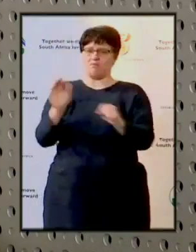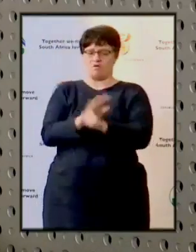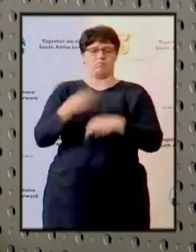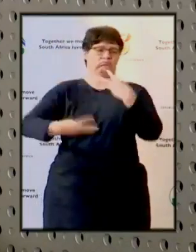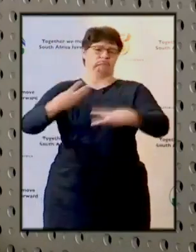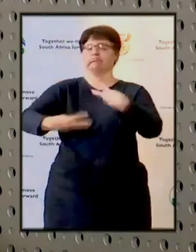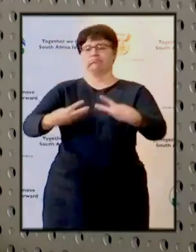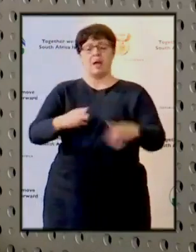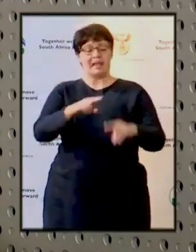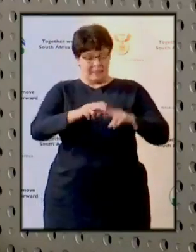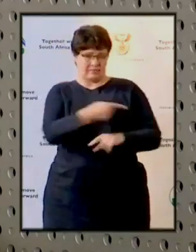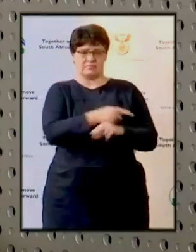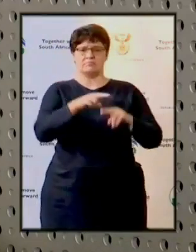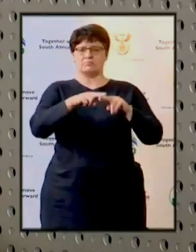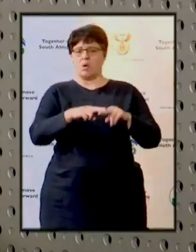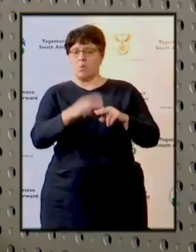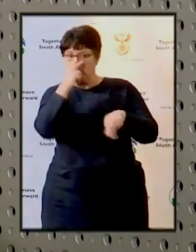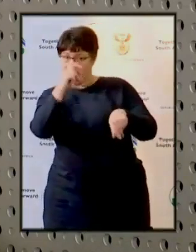on the demand.